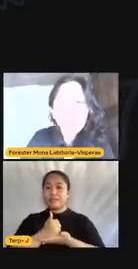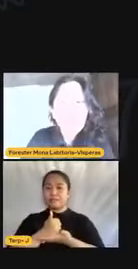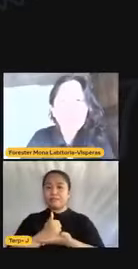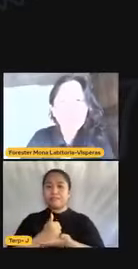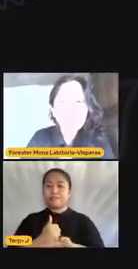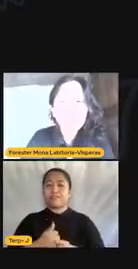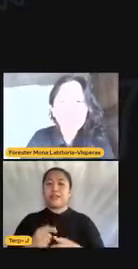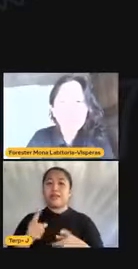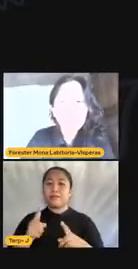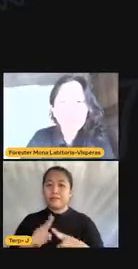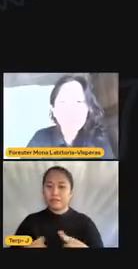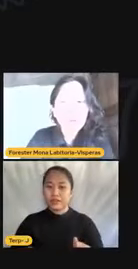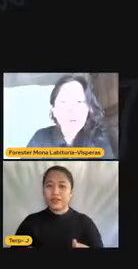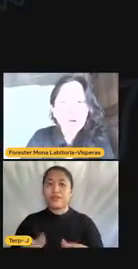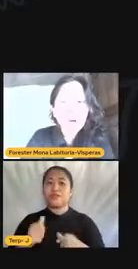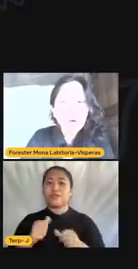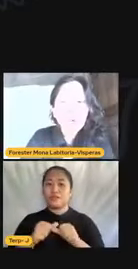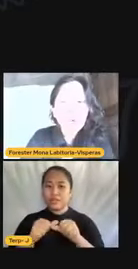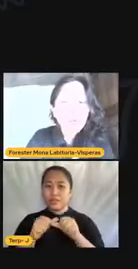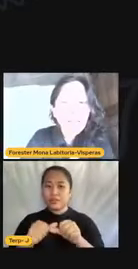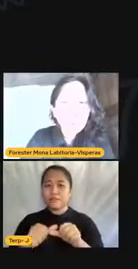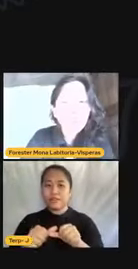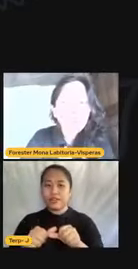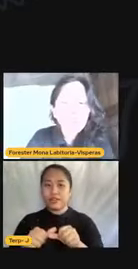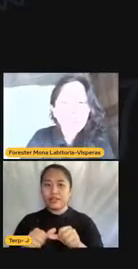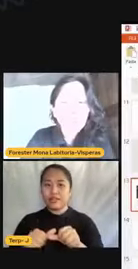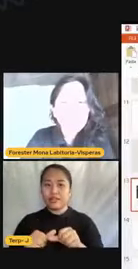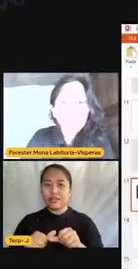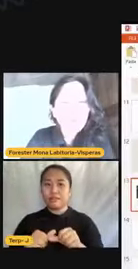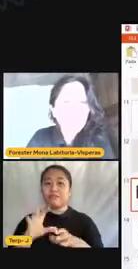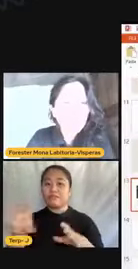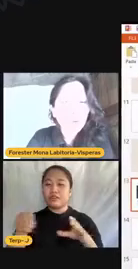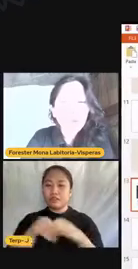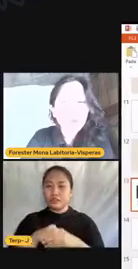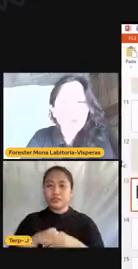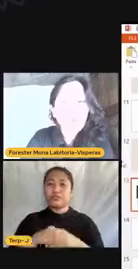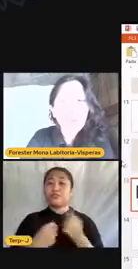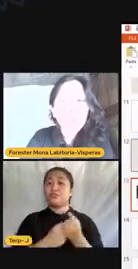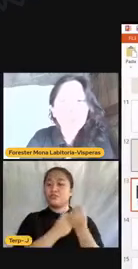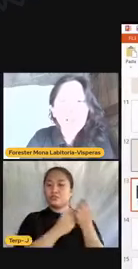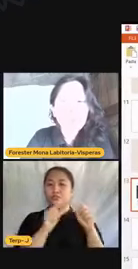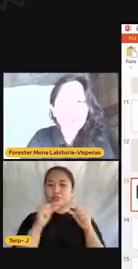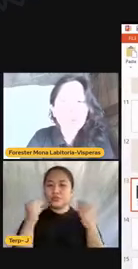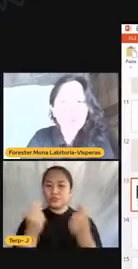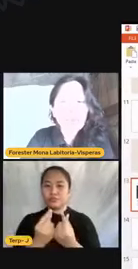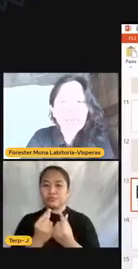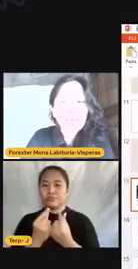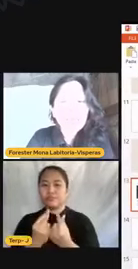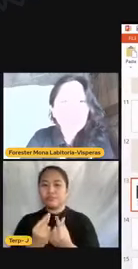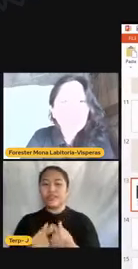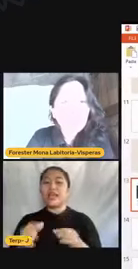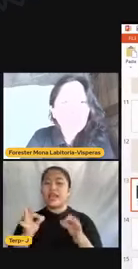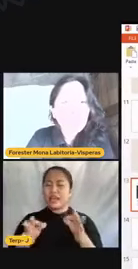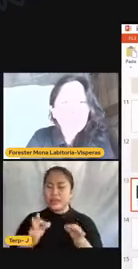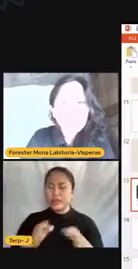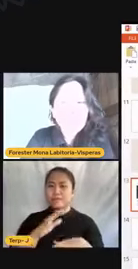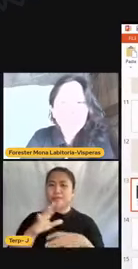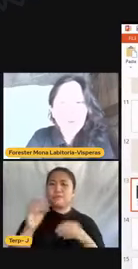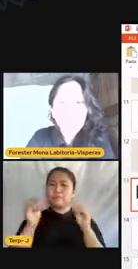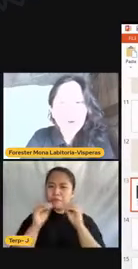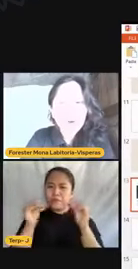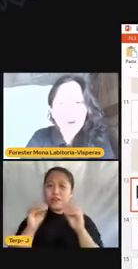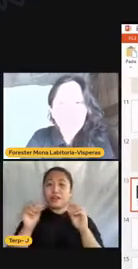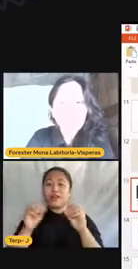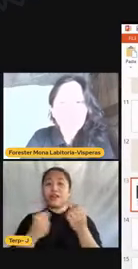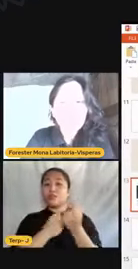join family support group. Kung wala pong support group sa lugar nyo, gawa po tayo. Let's pull